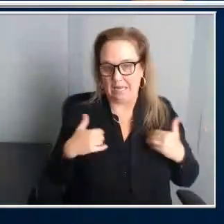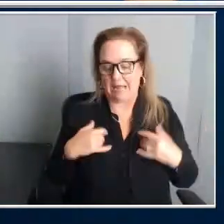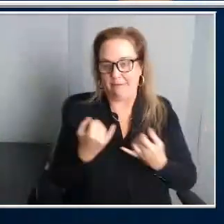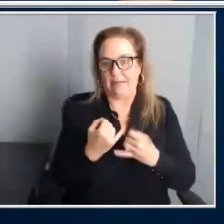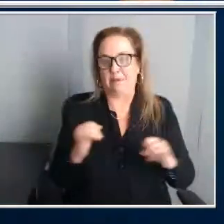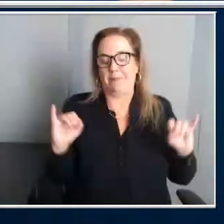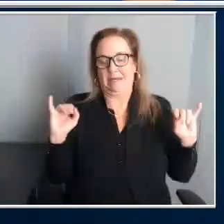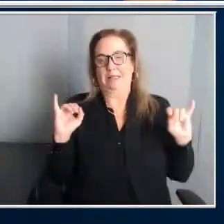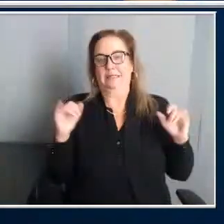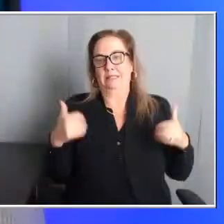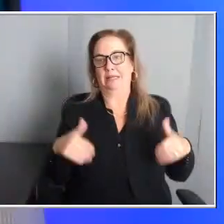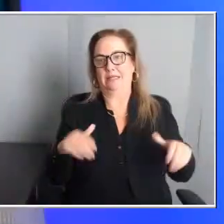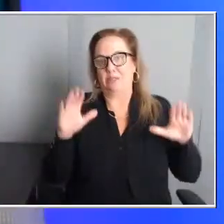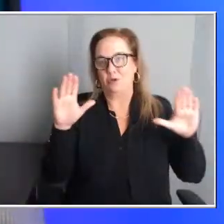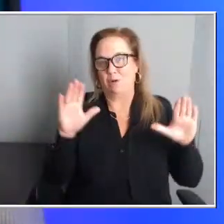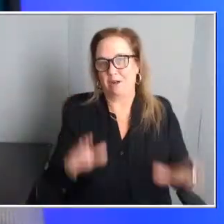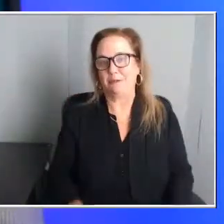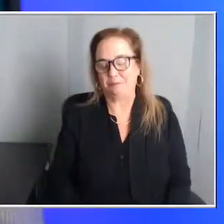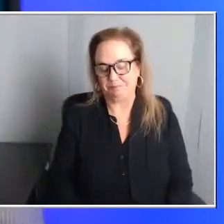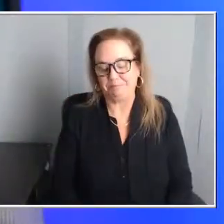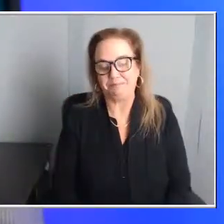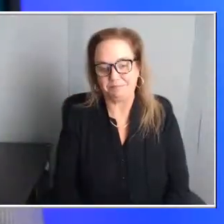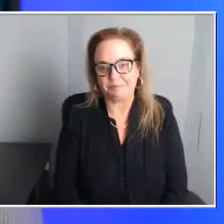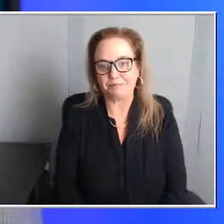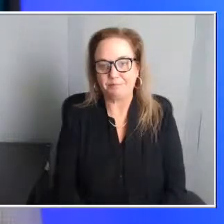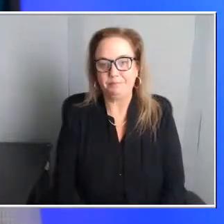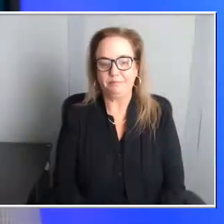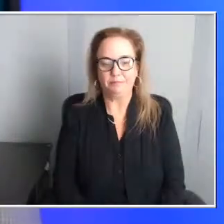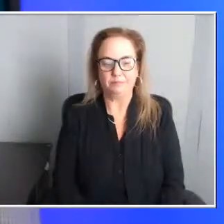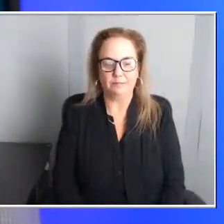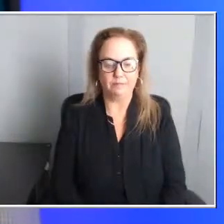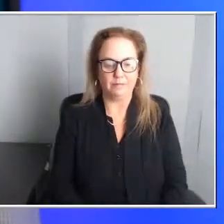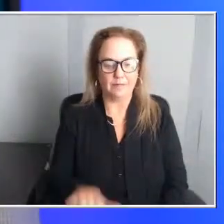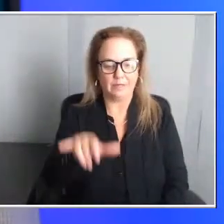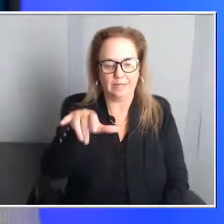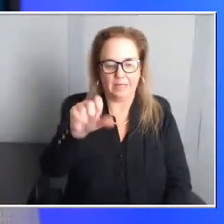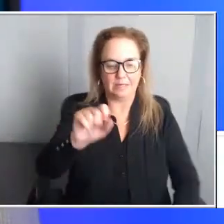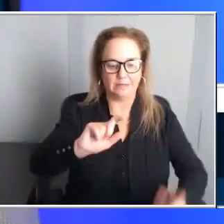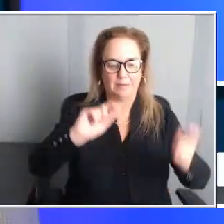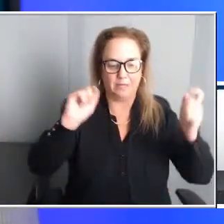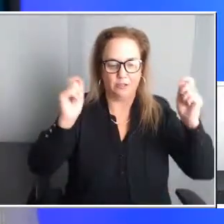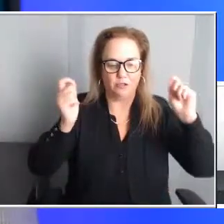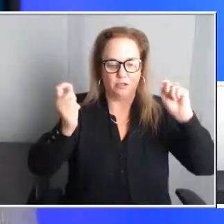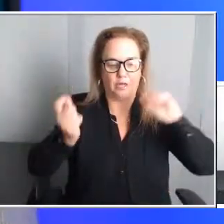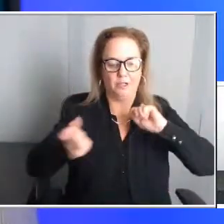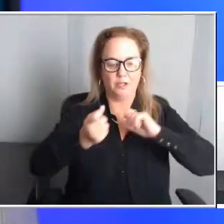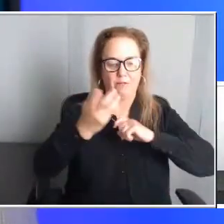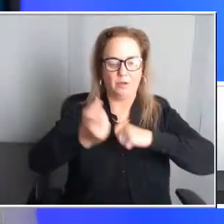must be incredible. yeah, it's been, like I said, this has been a life-changing couple of years for us.